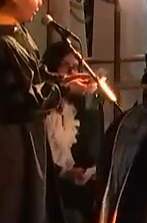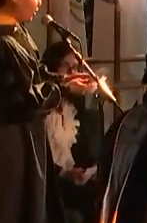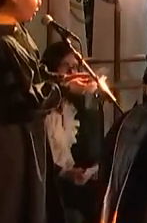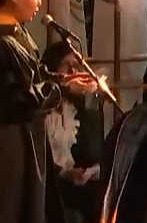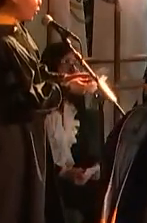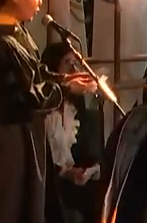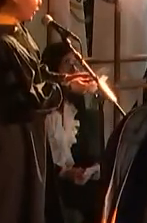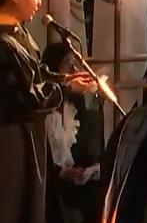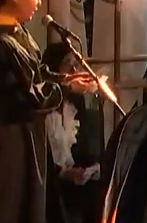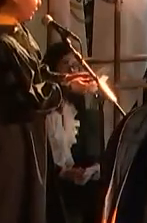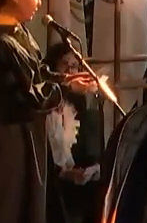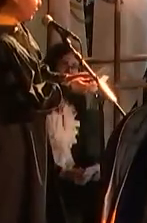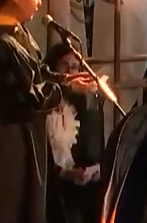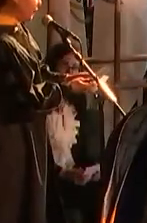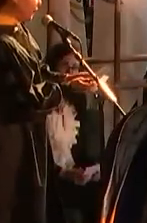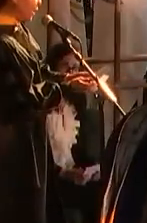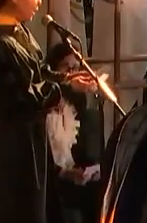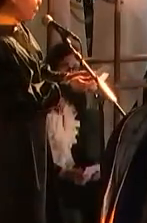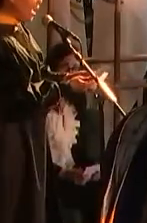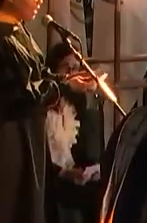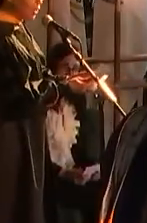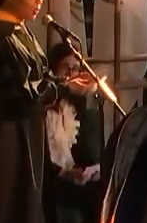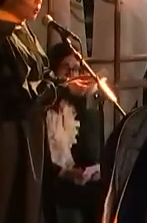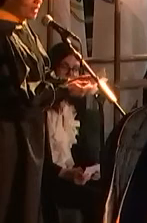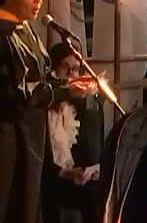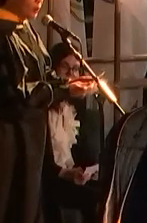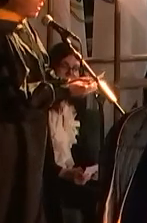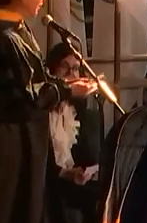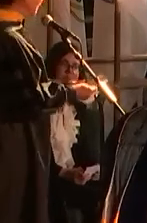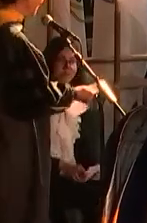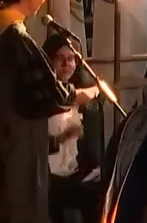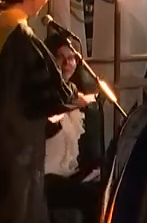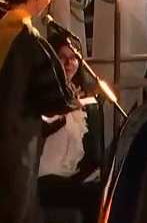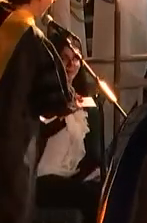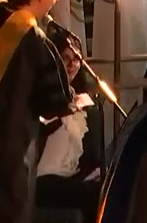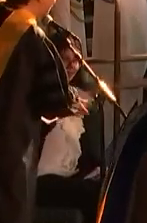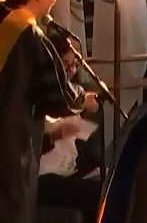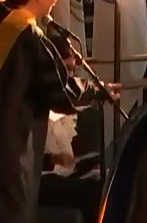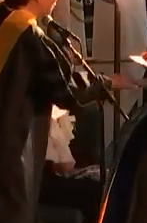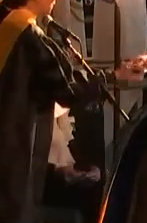Althea Doherty, magna cum laude.